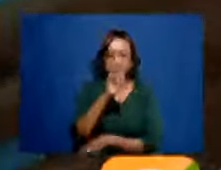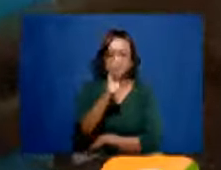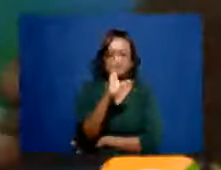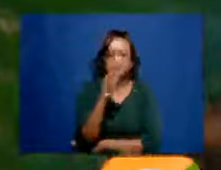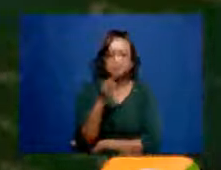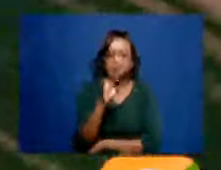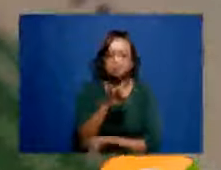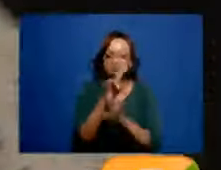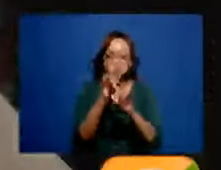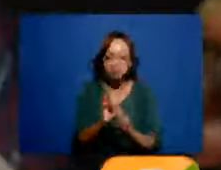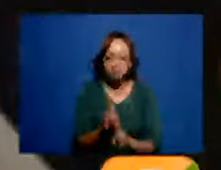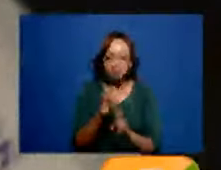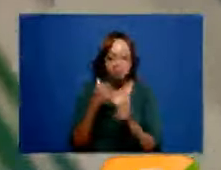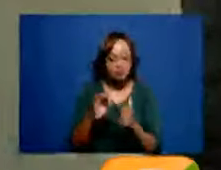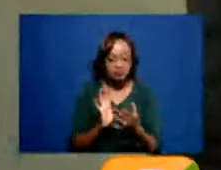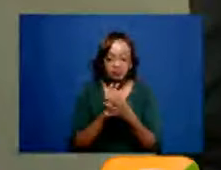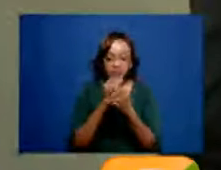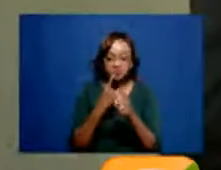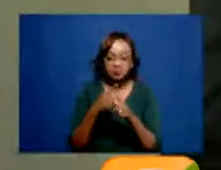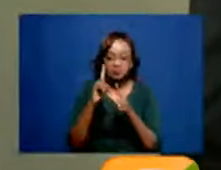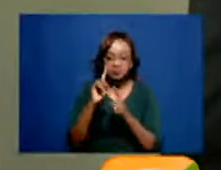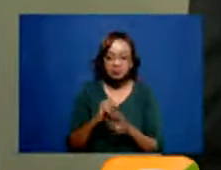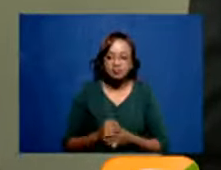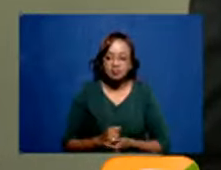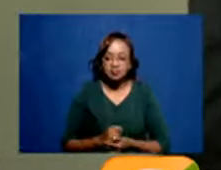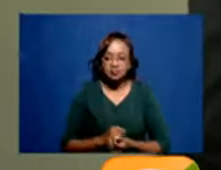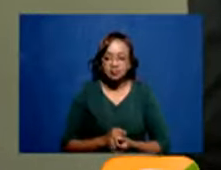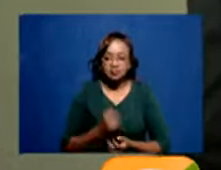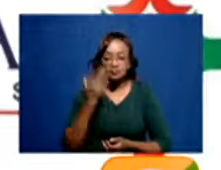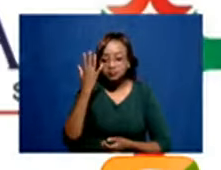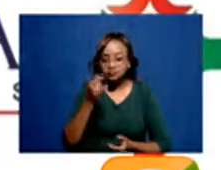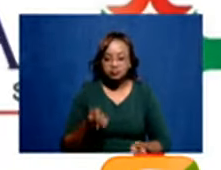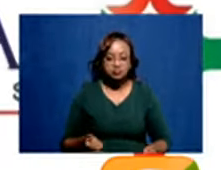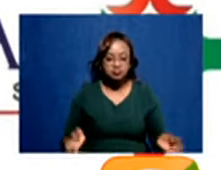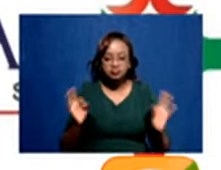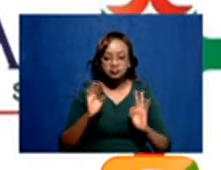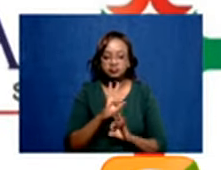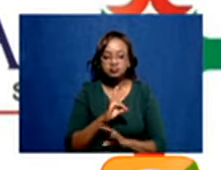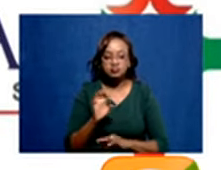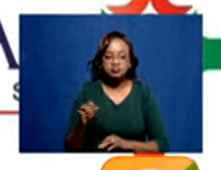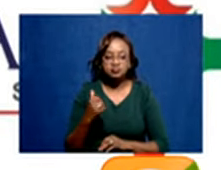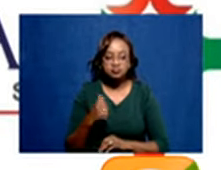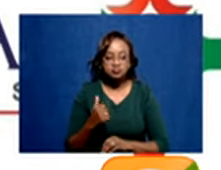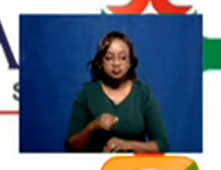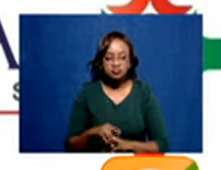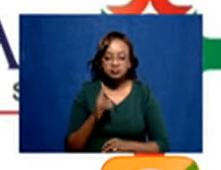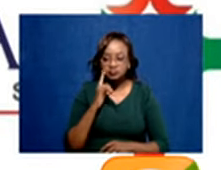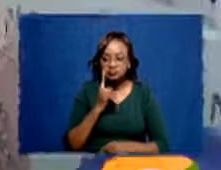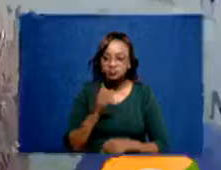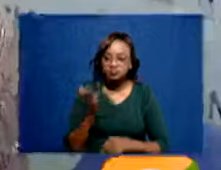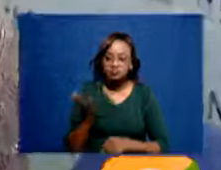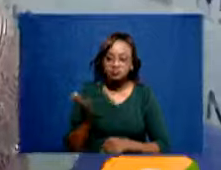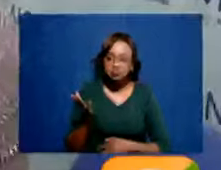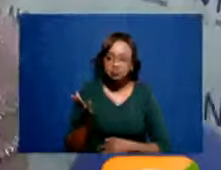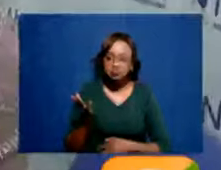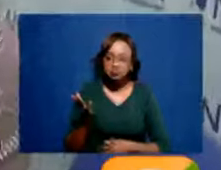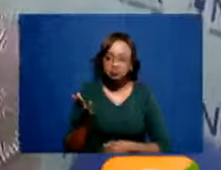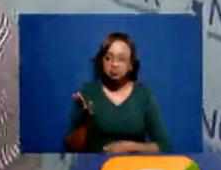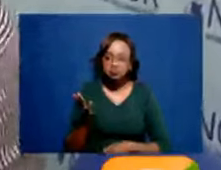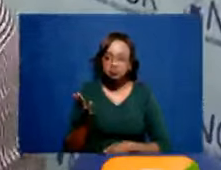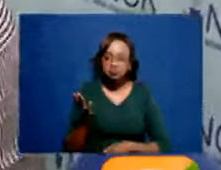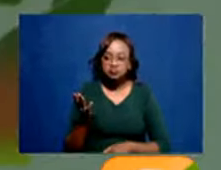year are yet to join Form 1 for lack of school fees. Saidika, a digital fundraising